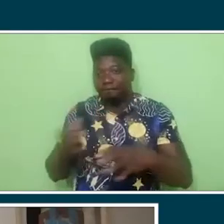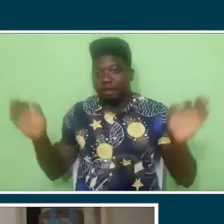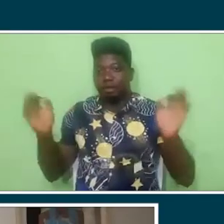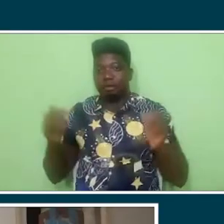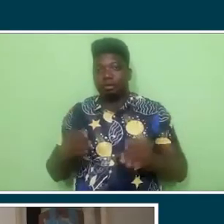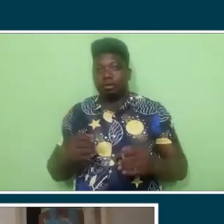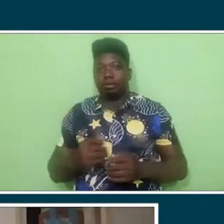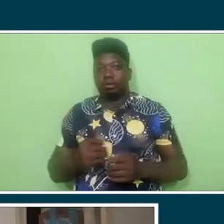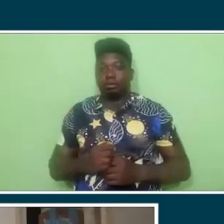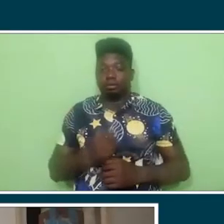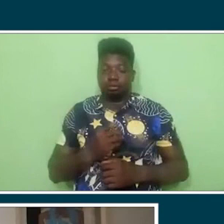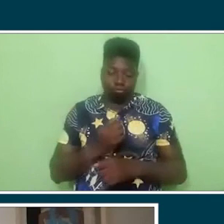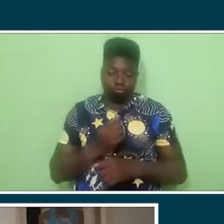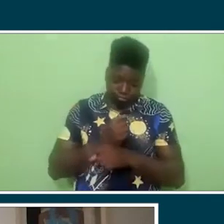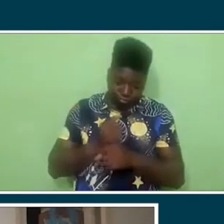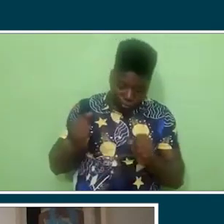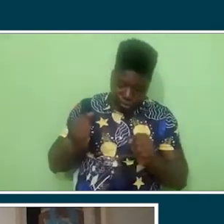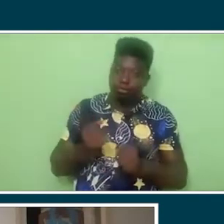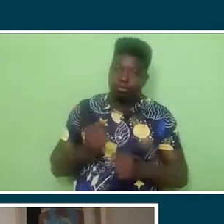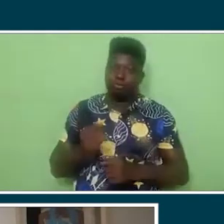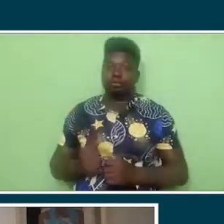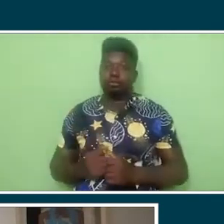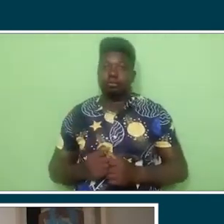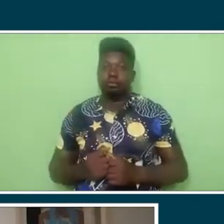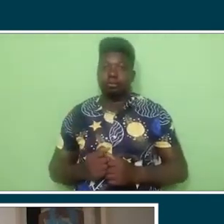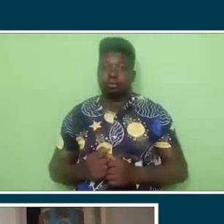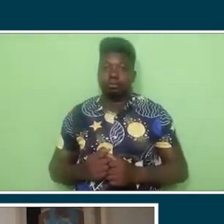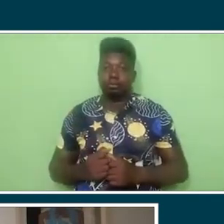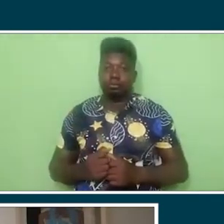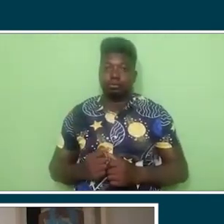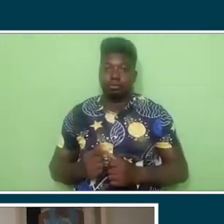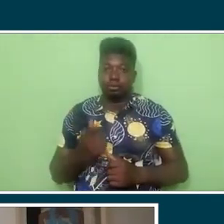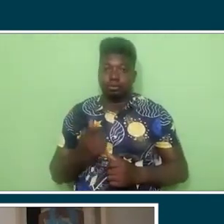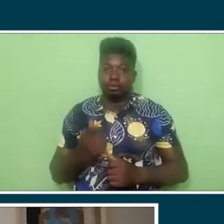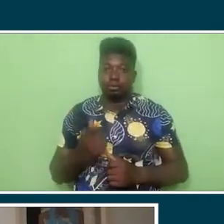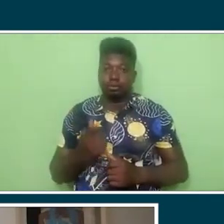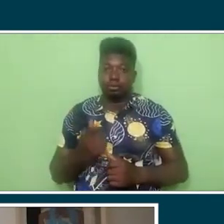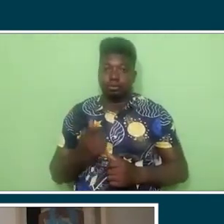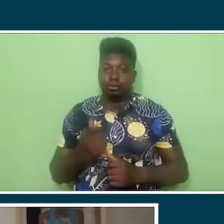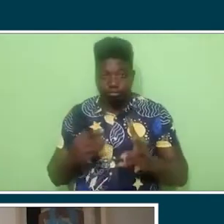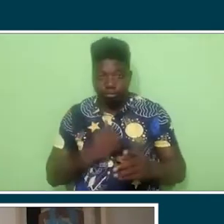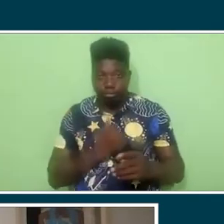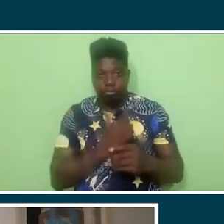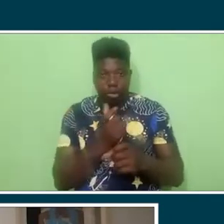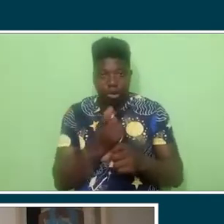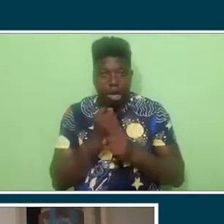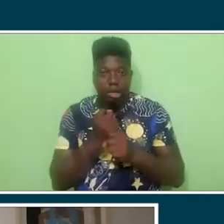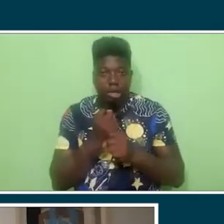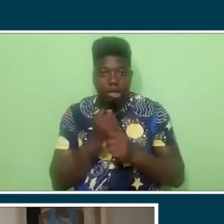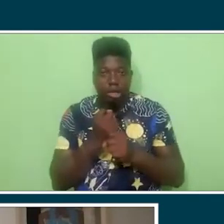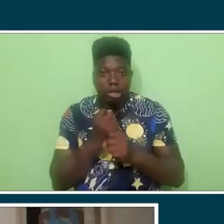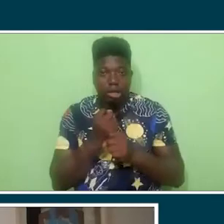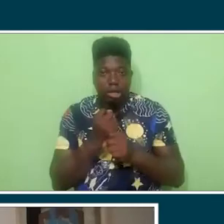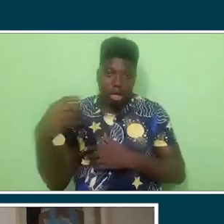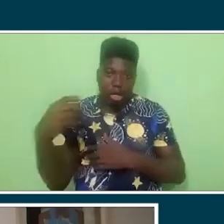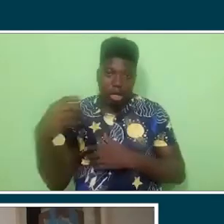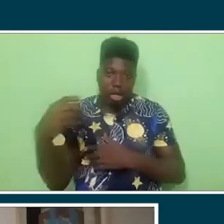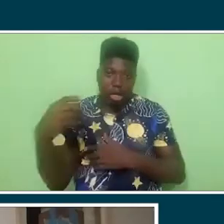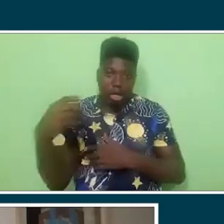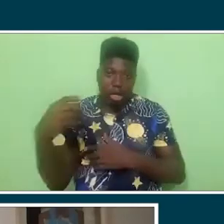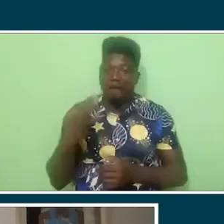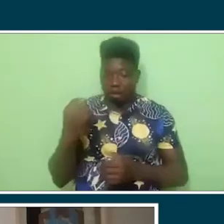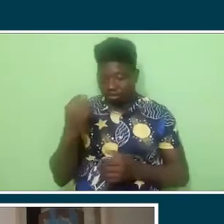And spiritual freedom to me is the ways that we get free outside of the constructs and outside of the kind of